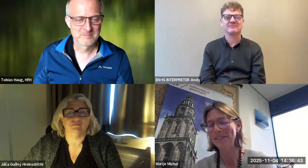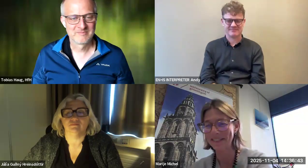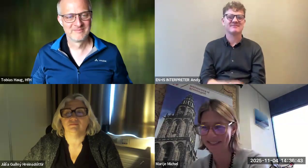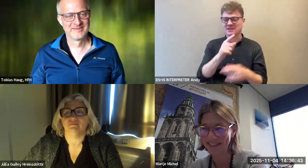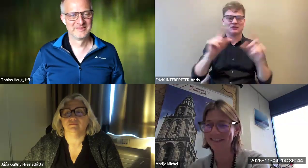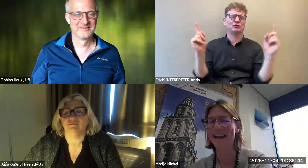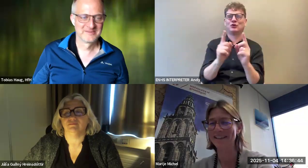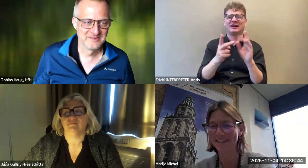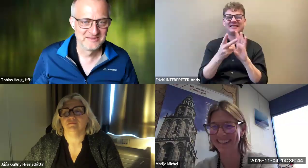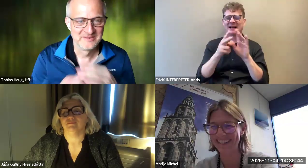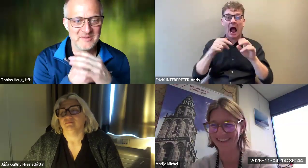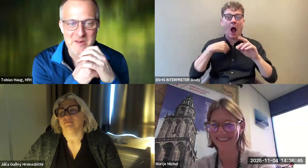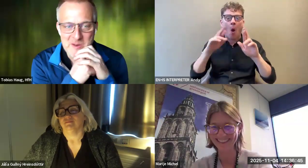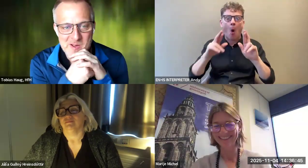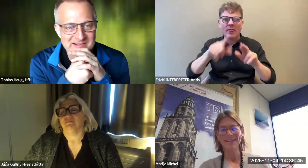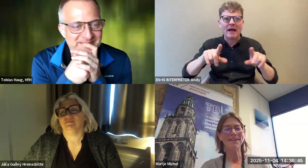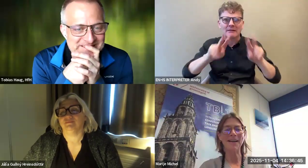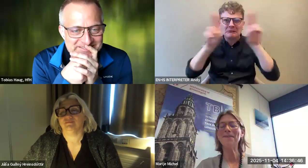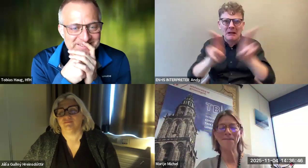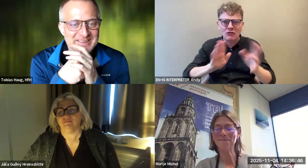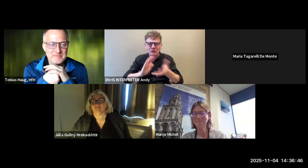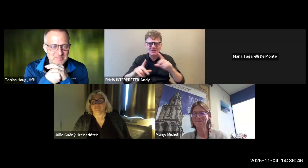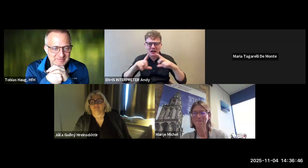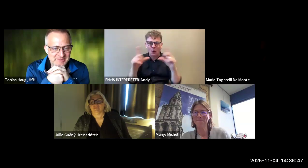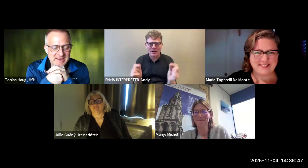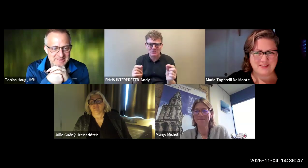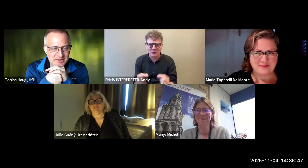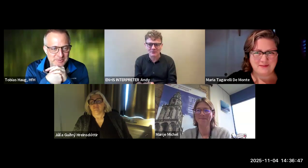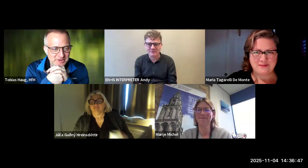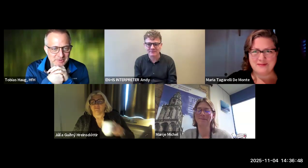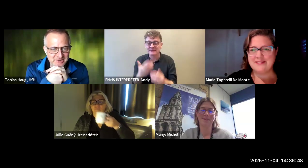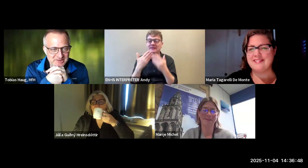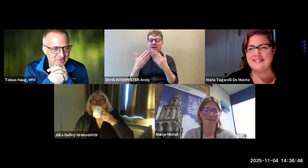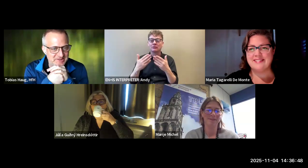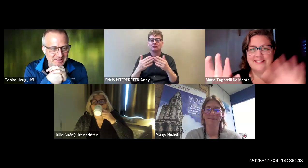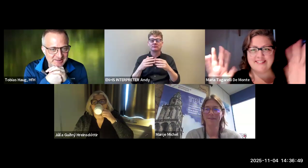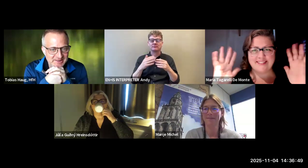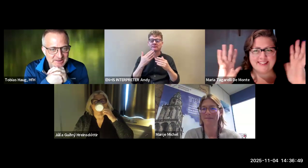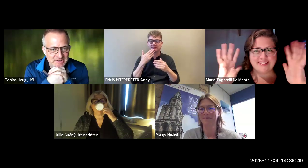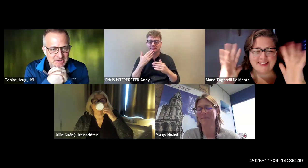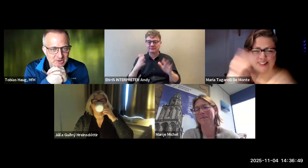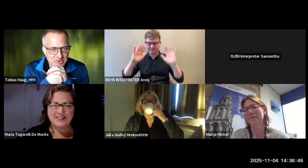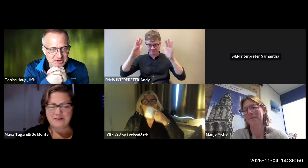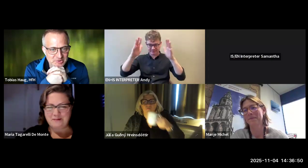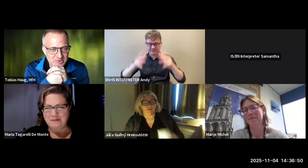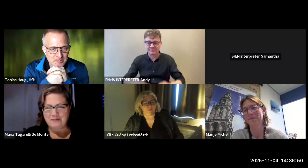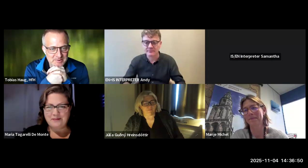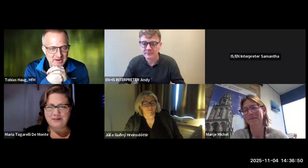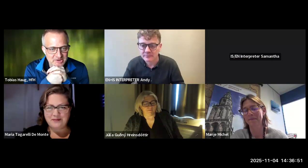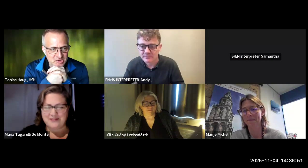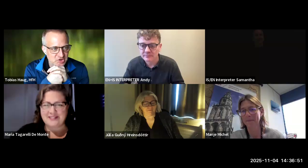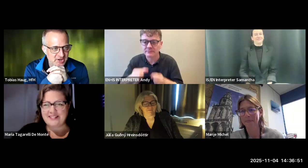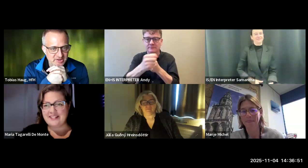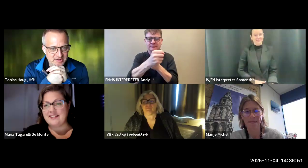I hope this is the international sign language. Thank you. Thanks a lot, Maria. Very interesting. Could